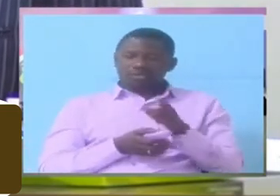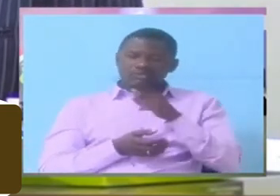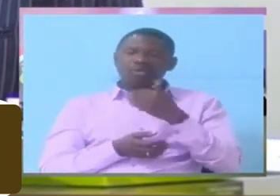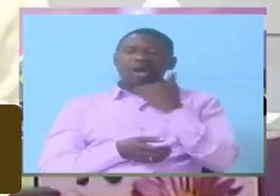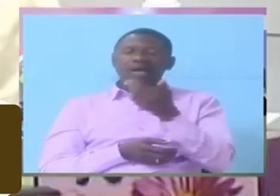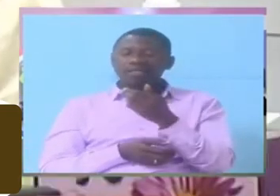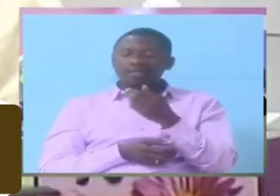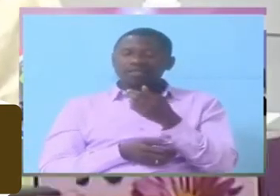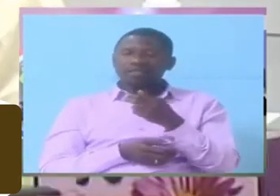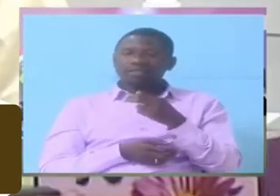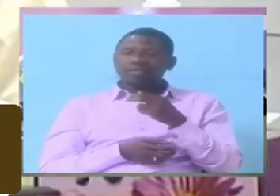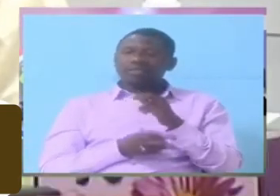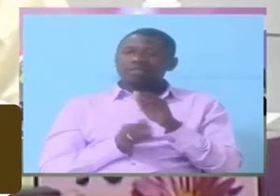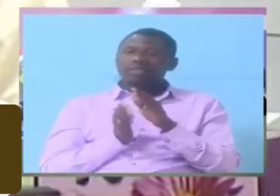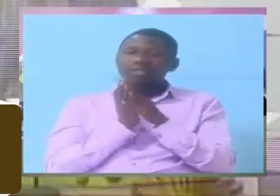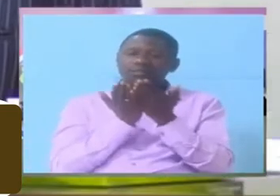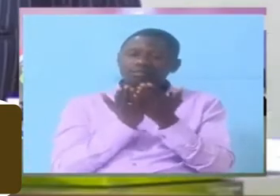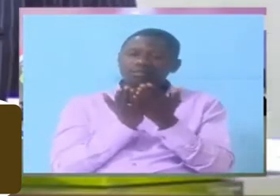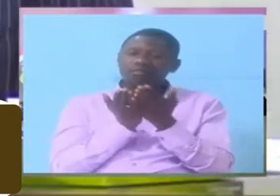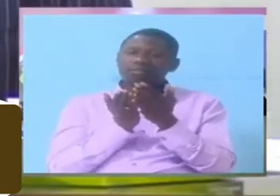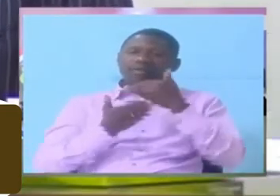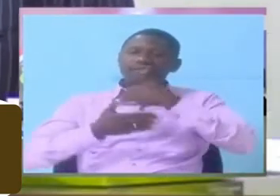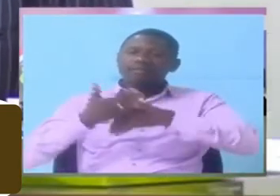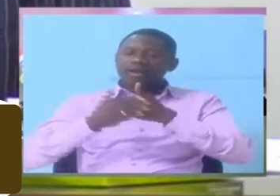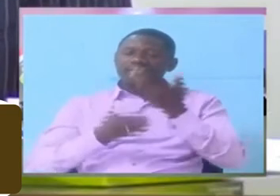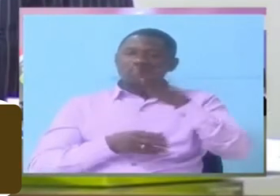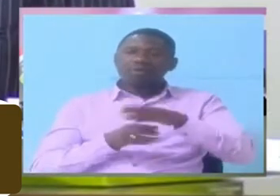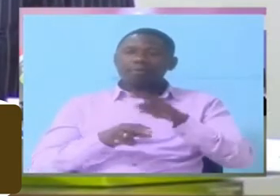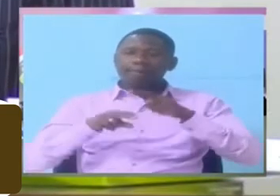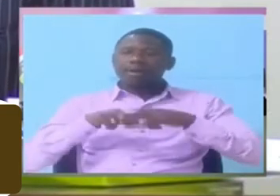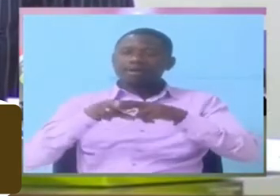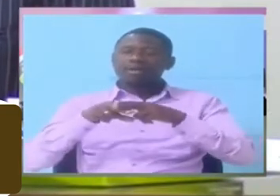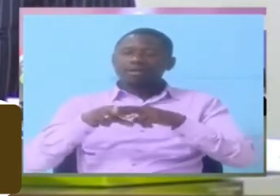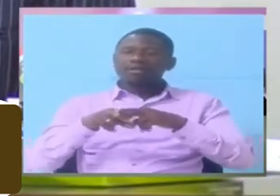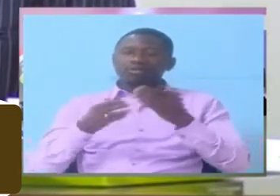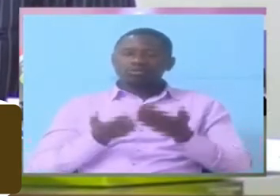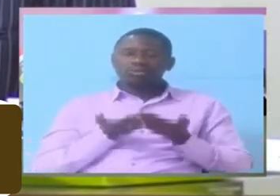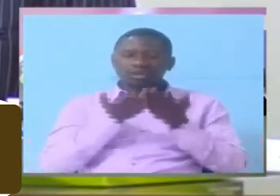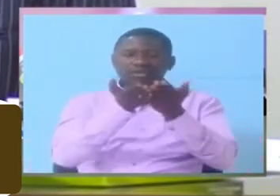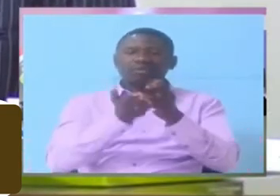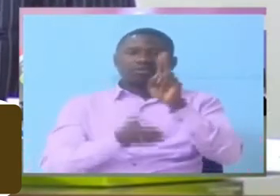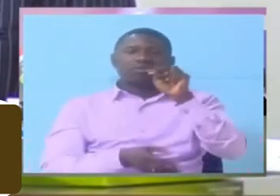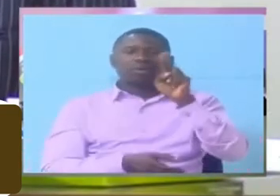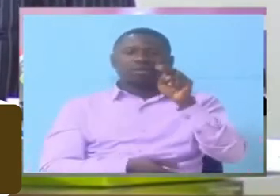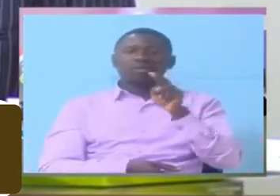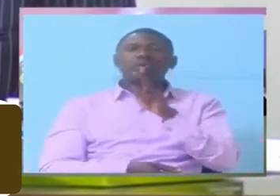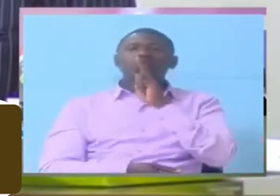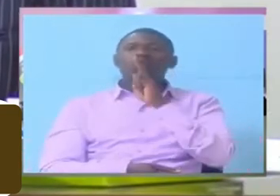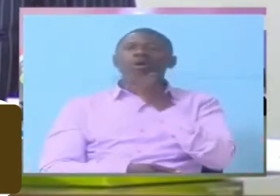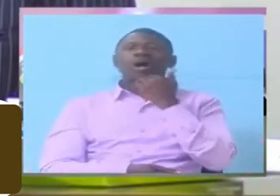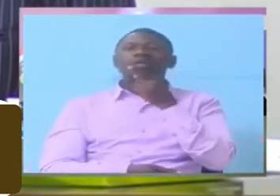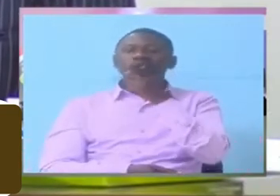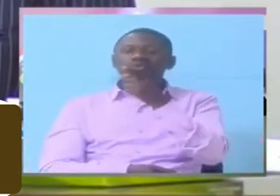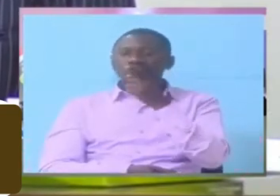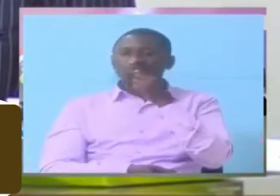to the diary la kabuna Bara. Ko nyantaw di la UN la kiskisir lalle la. Who asked you to submit it to the UN? You wale kanindroge